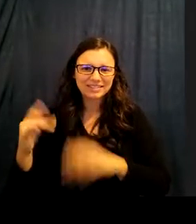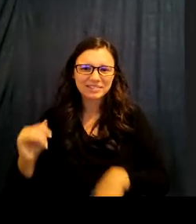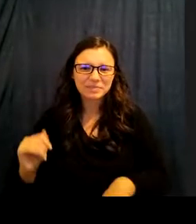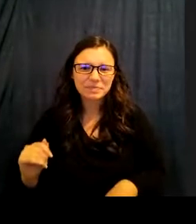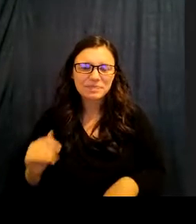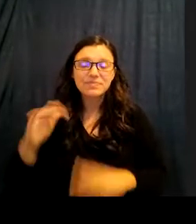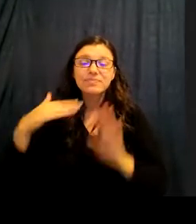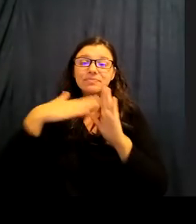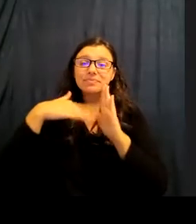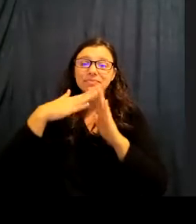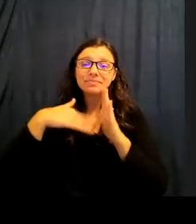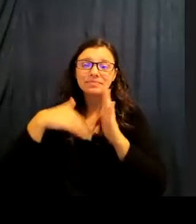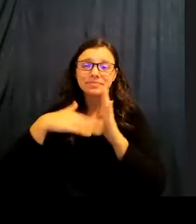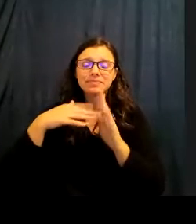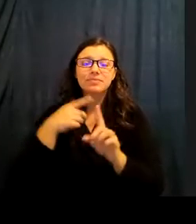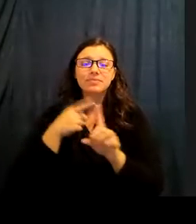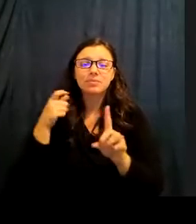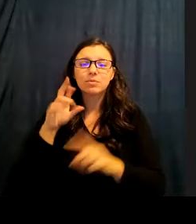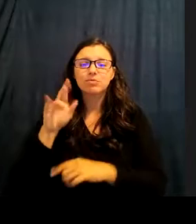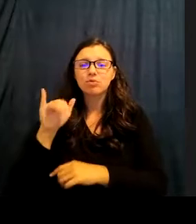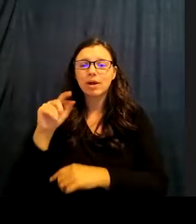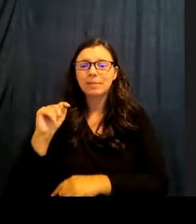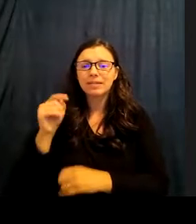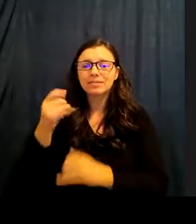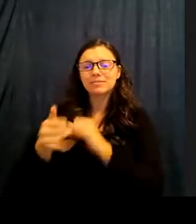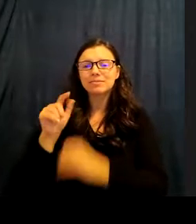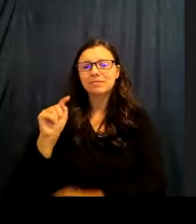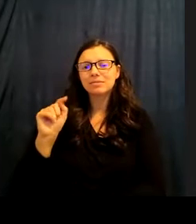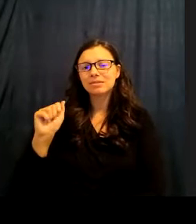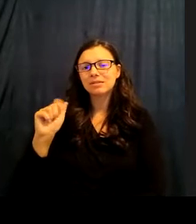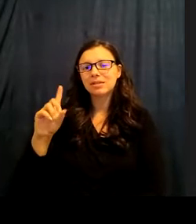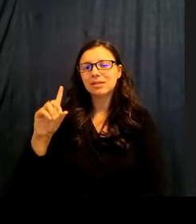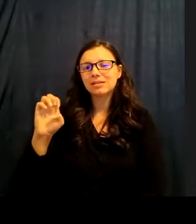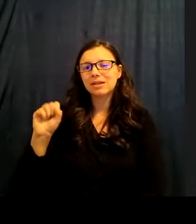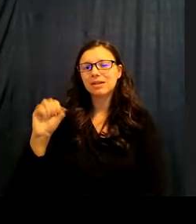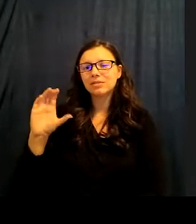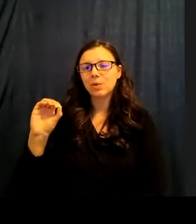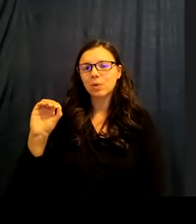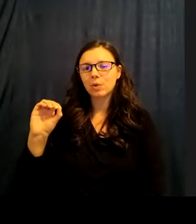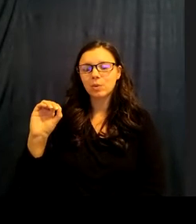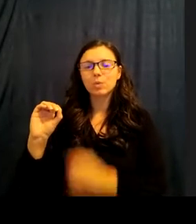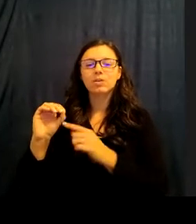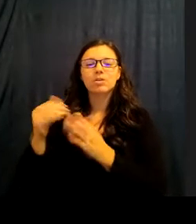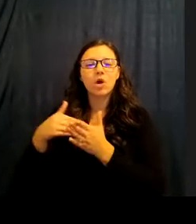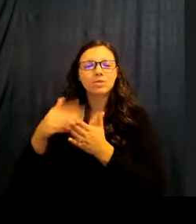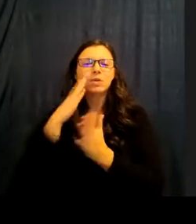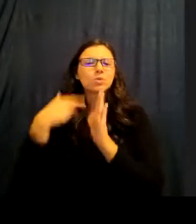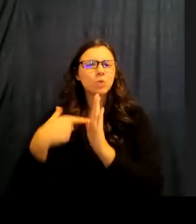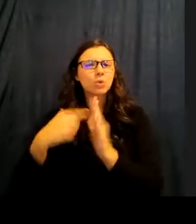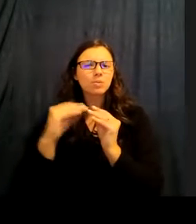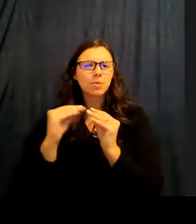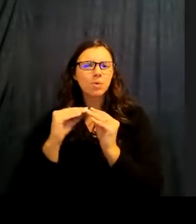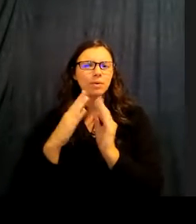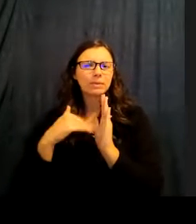It's a painting by Robin Tedesco that she often does. I'll show you some more of them